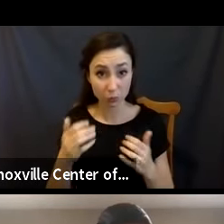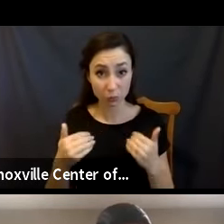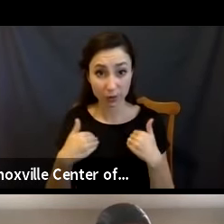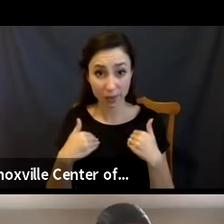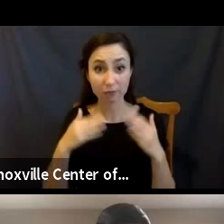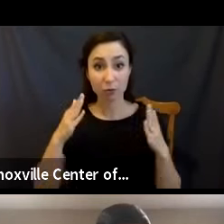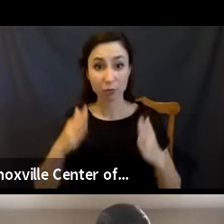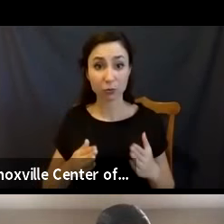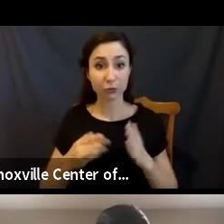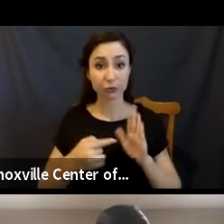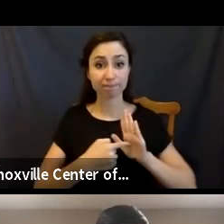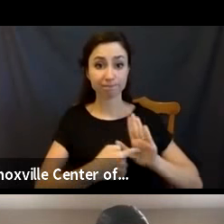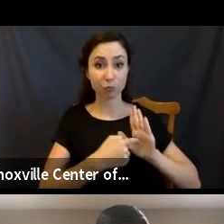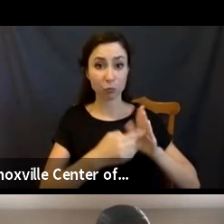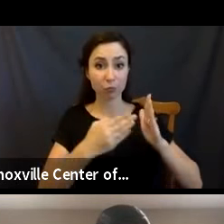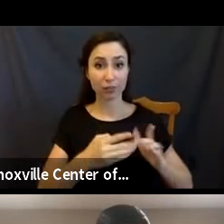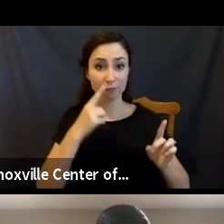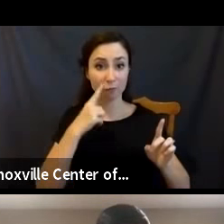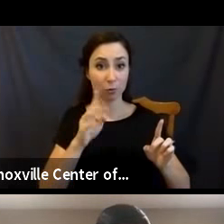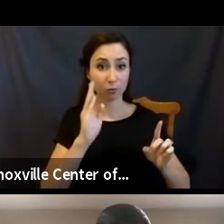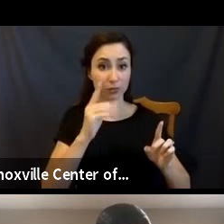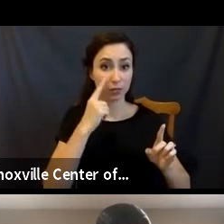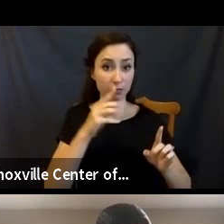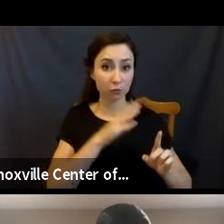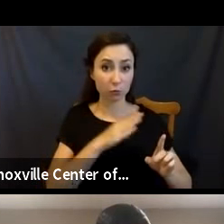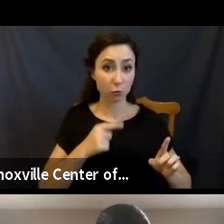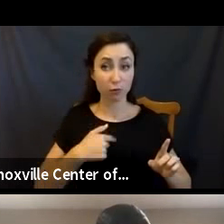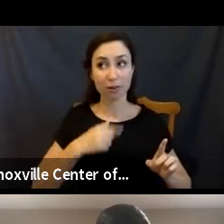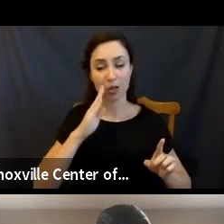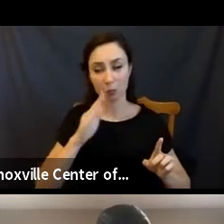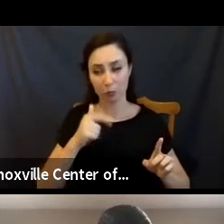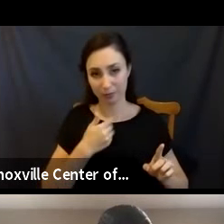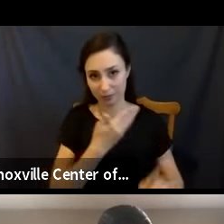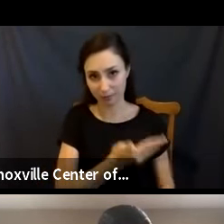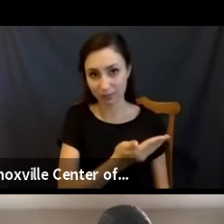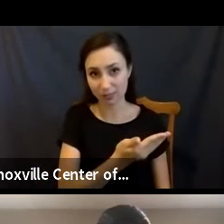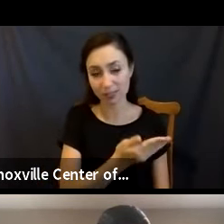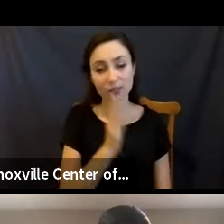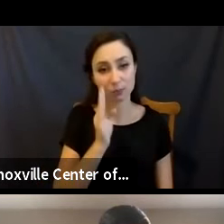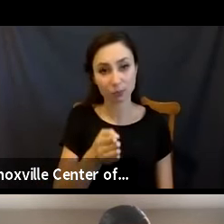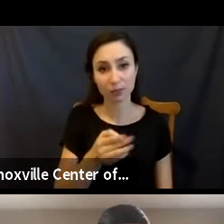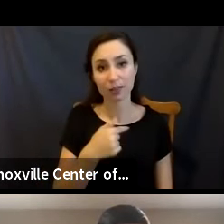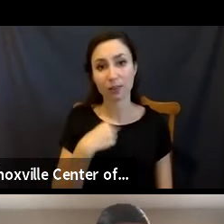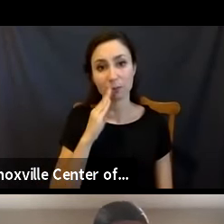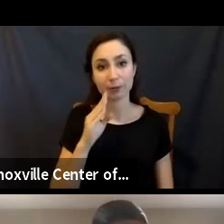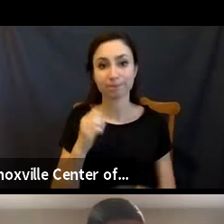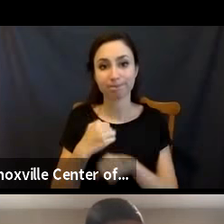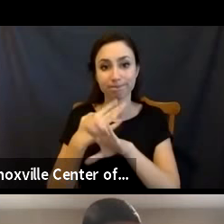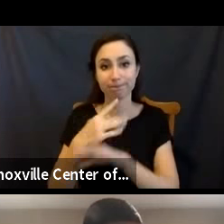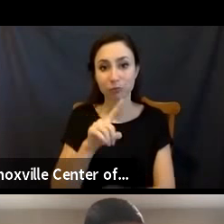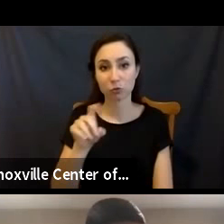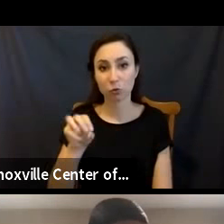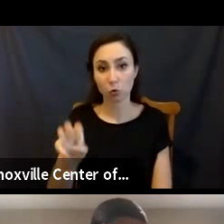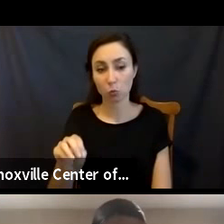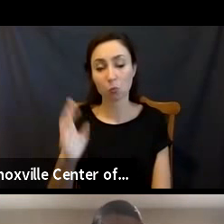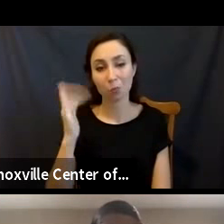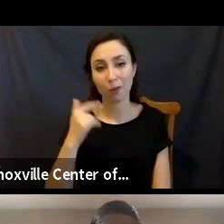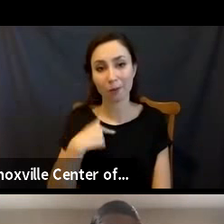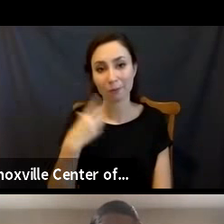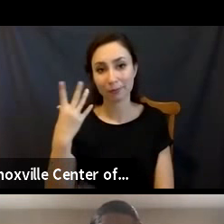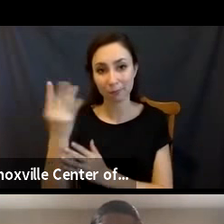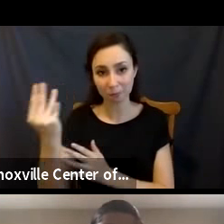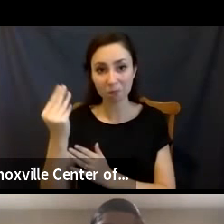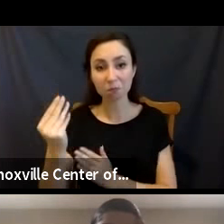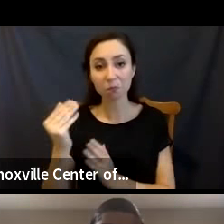someone there to speak for the board. I'll be there. I'll zoom in because I'll be out of town, but I'll be there,